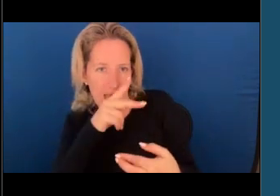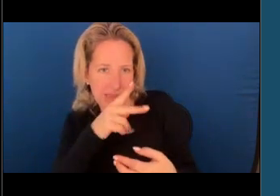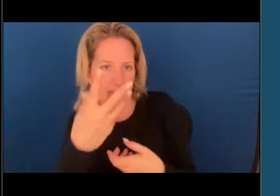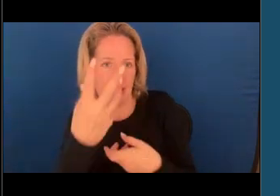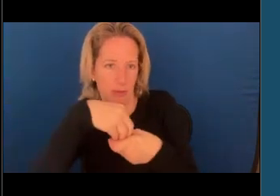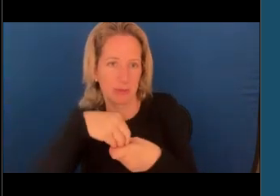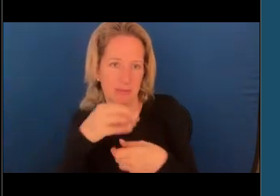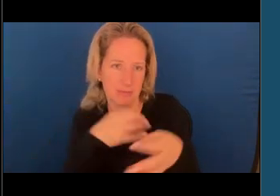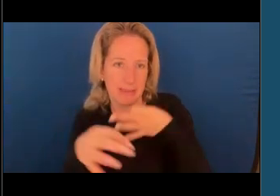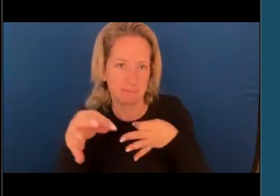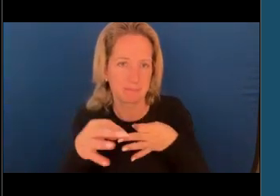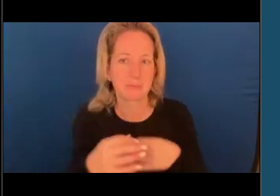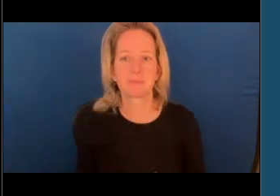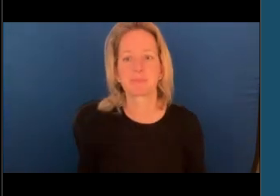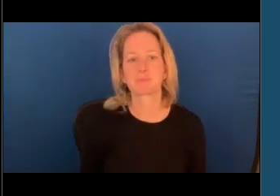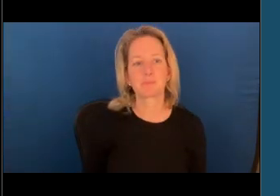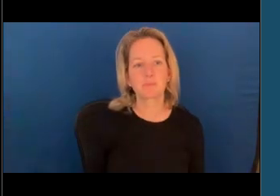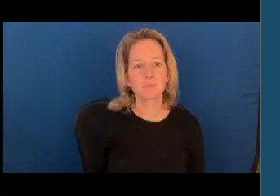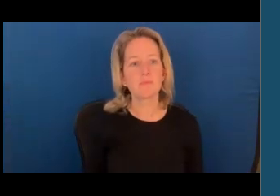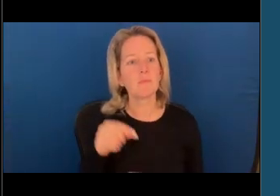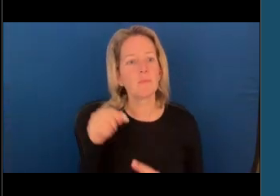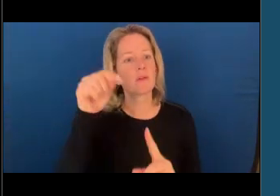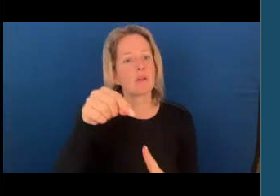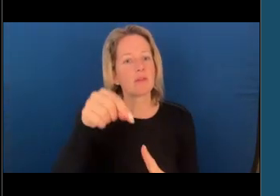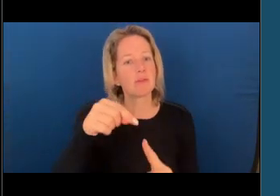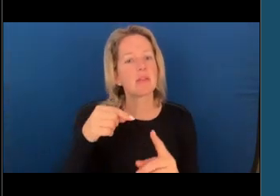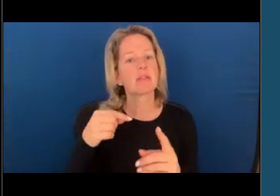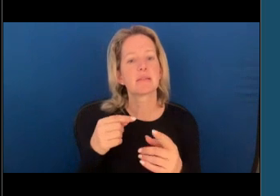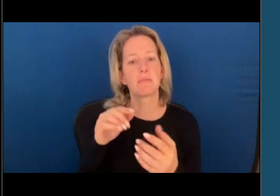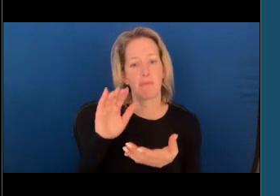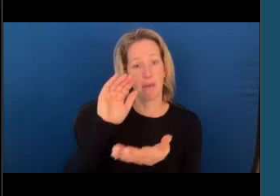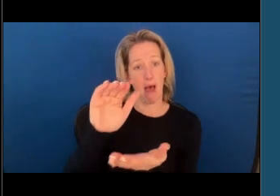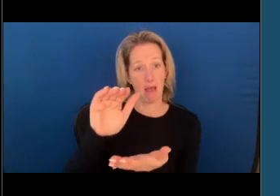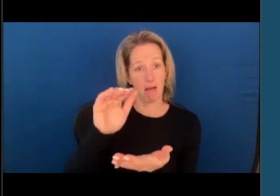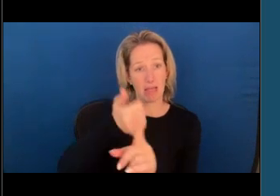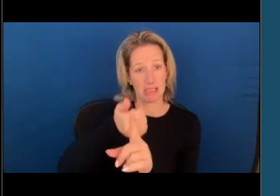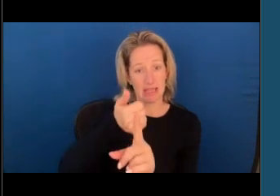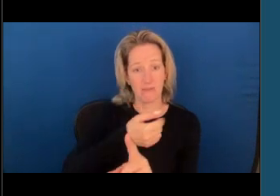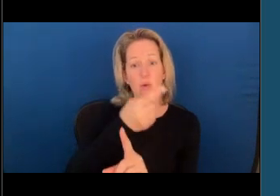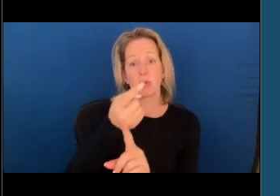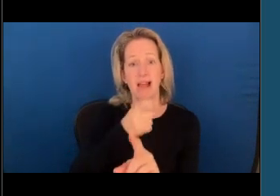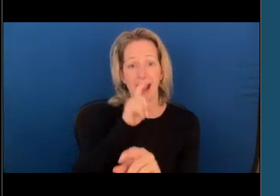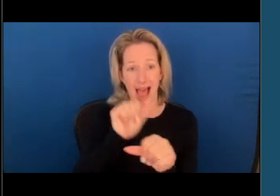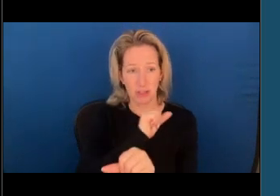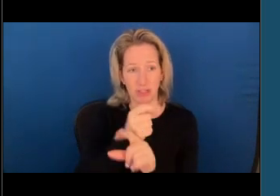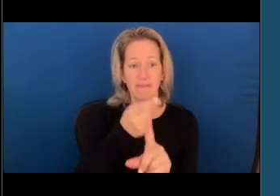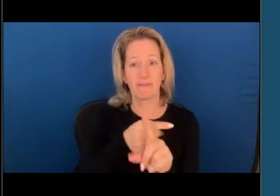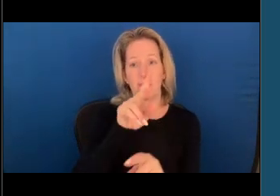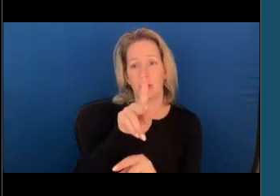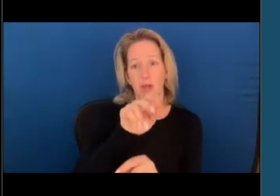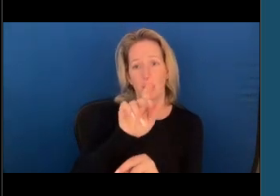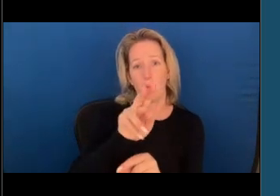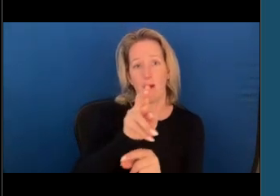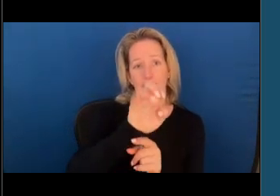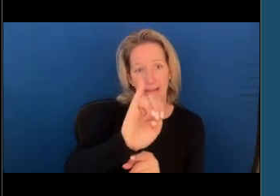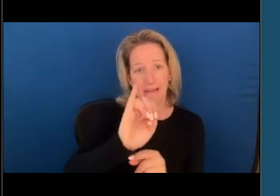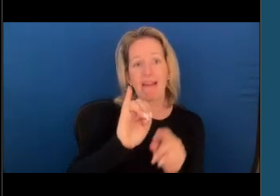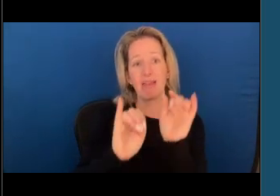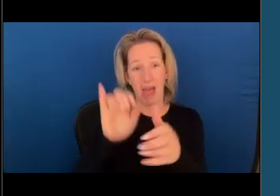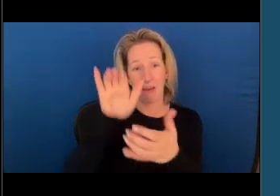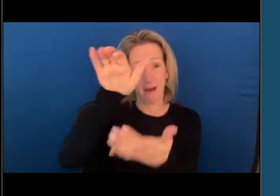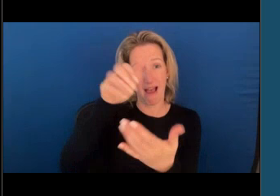lumber. And this pile was actually from Kauai, but currently right now we have a pile that looks the same,